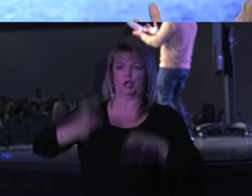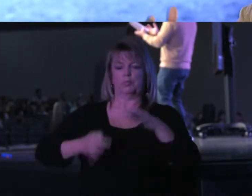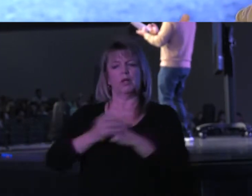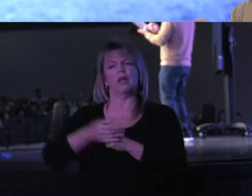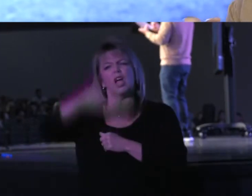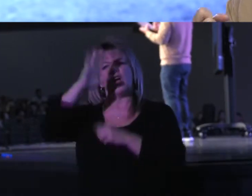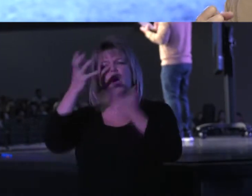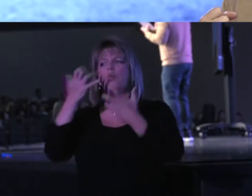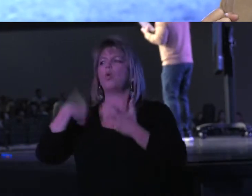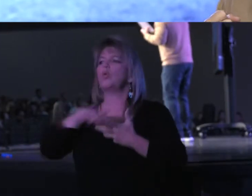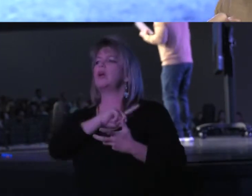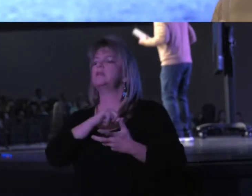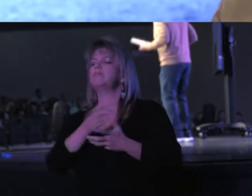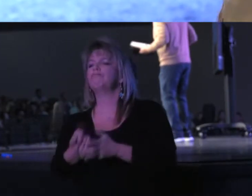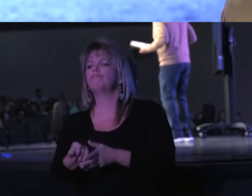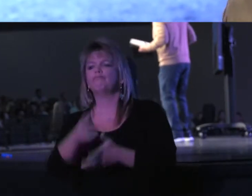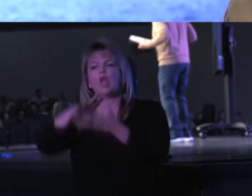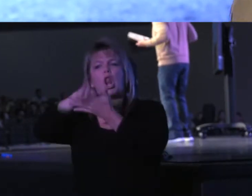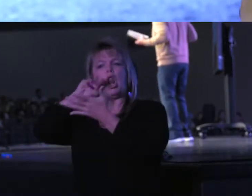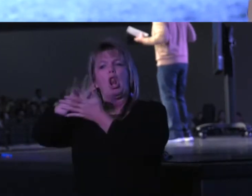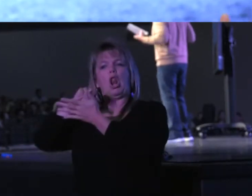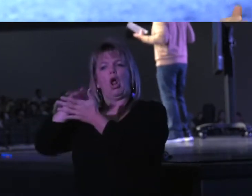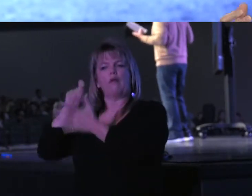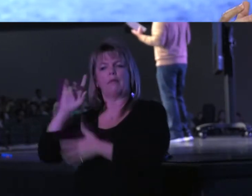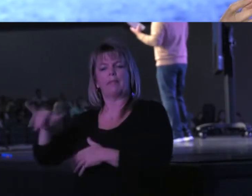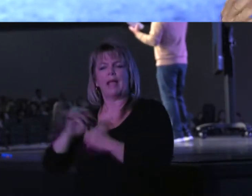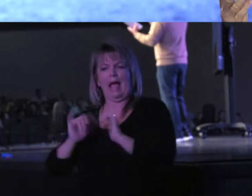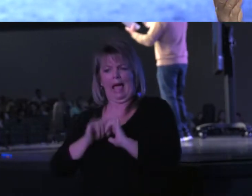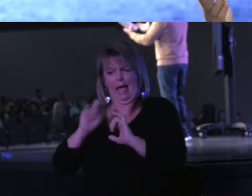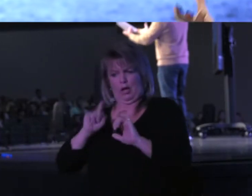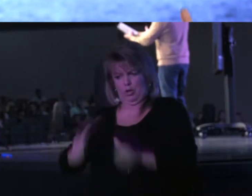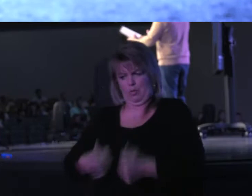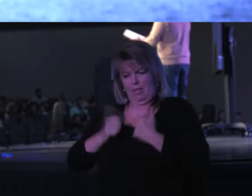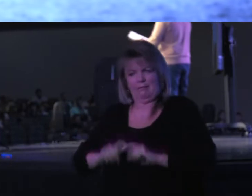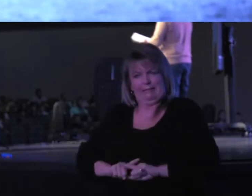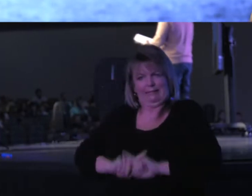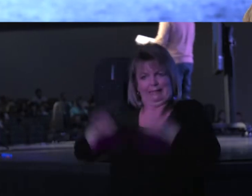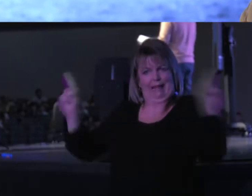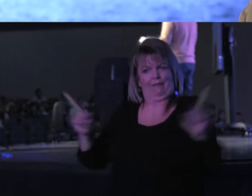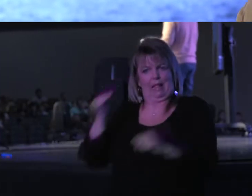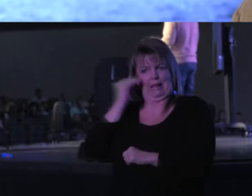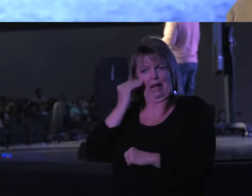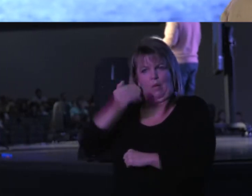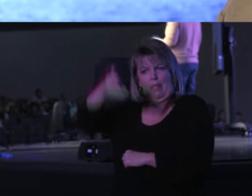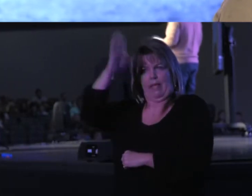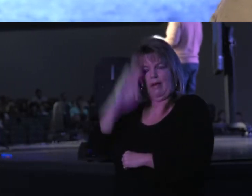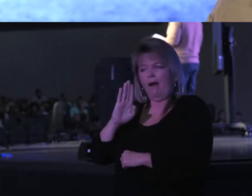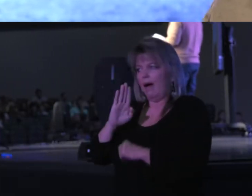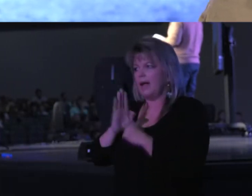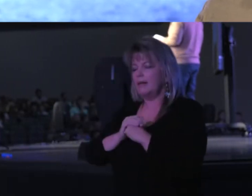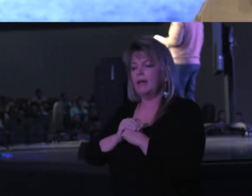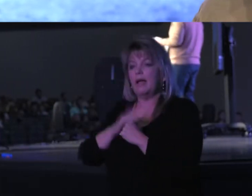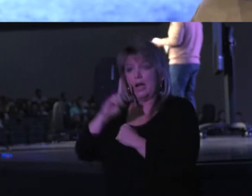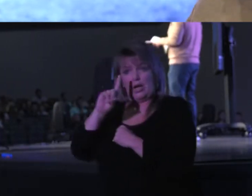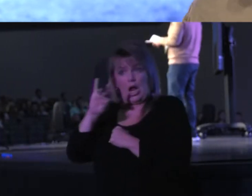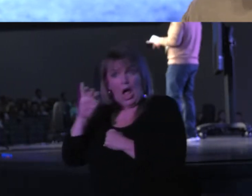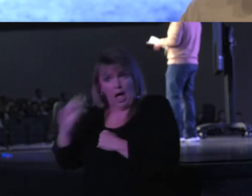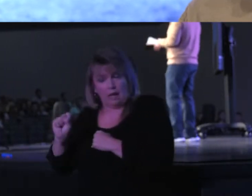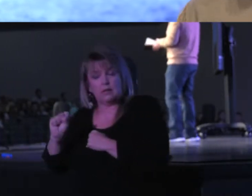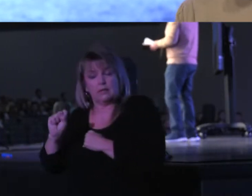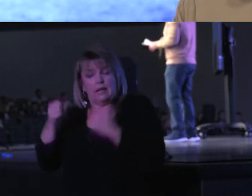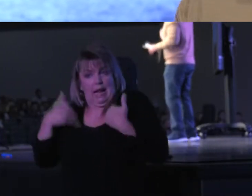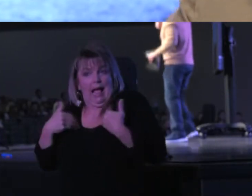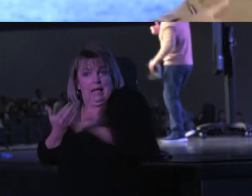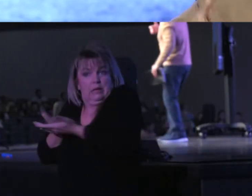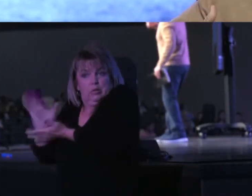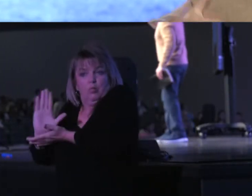does God want us to glean from this? How should we live differently, knowing that God does and reserves the